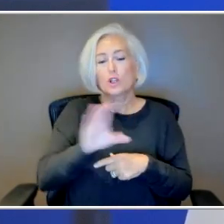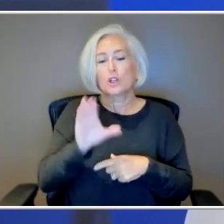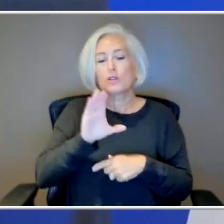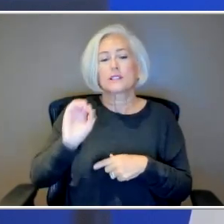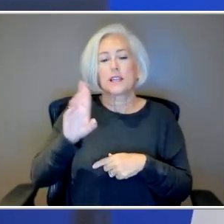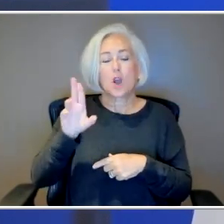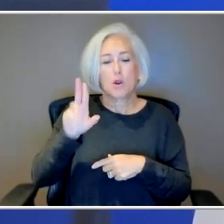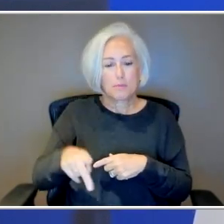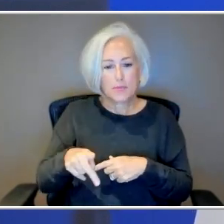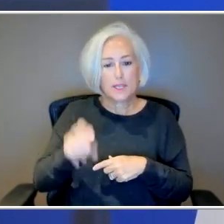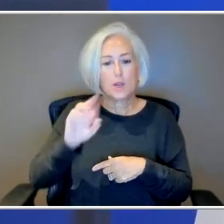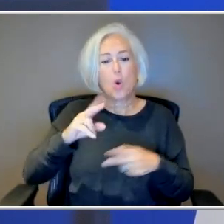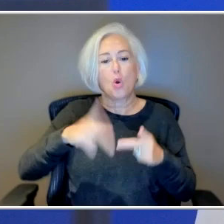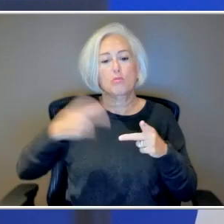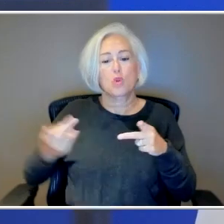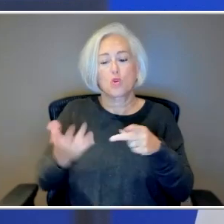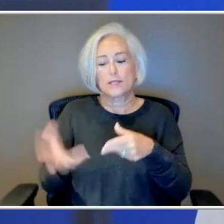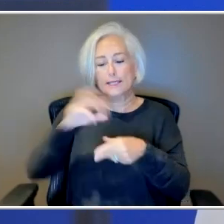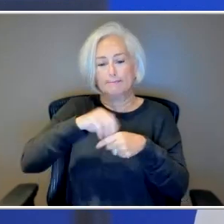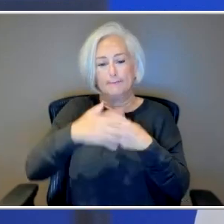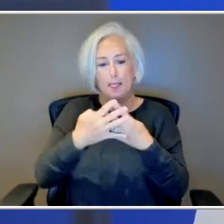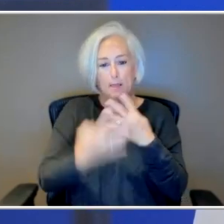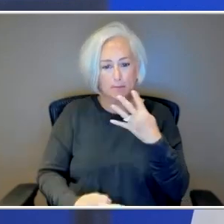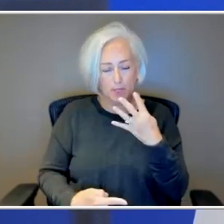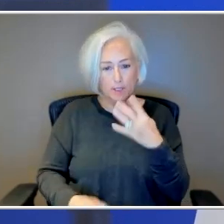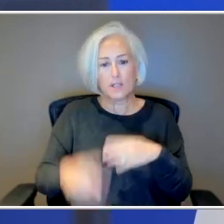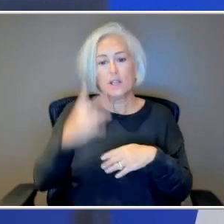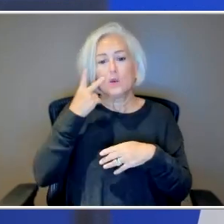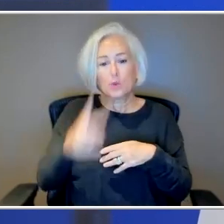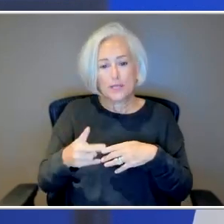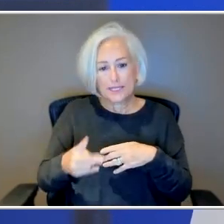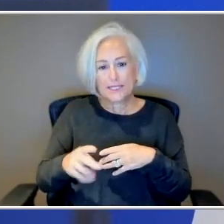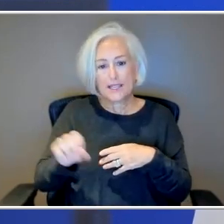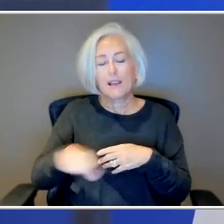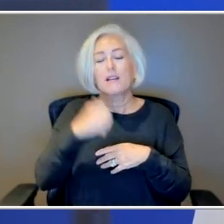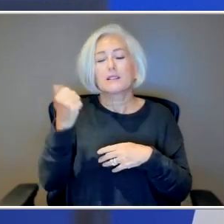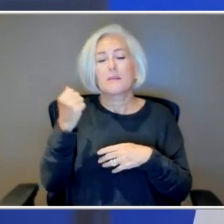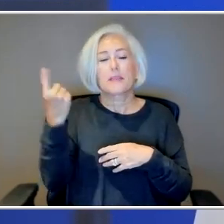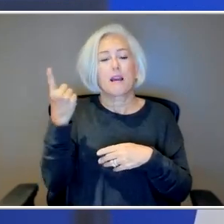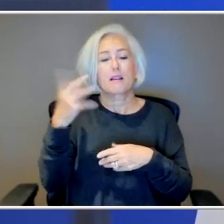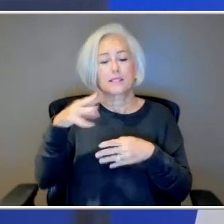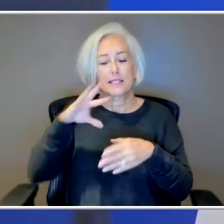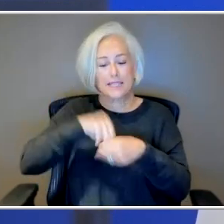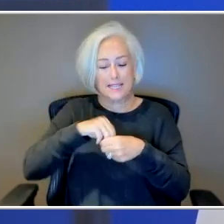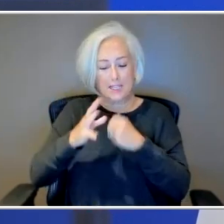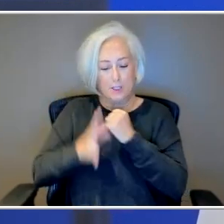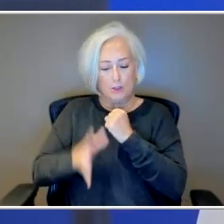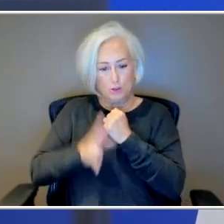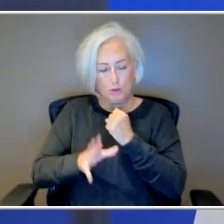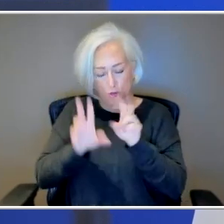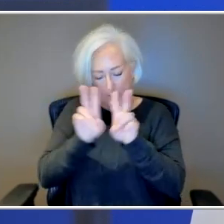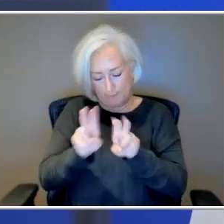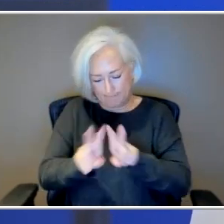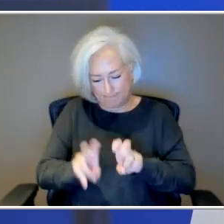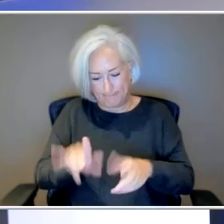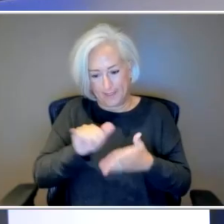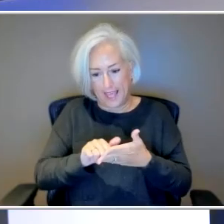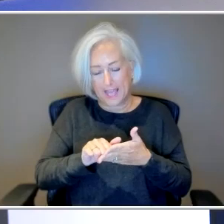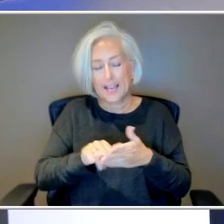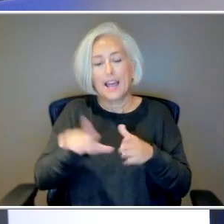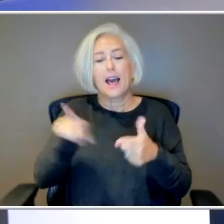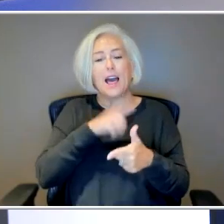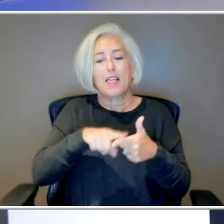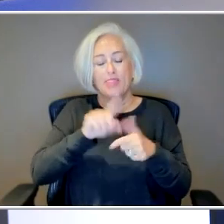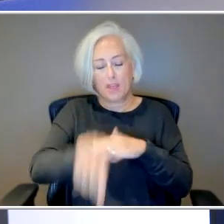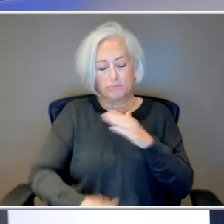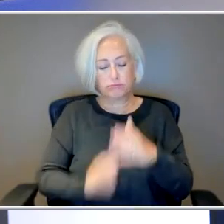blood. We see increased fecal calprotectin in the stool. And again, we confirm diagnosis by doing colonoscopy and look inside the colon. So does UC develop